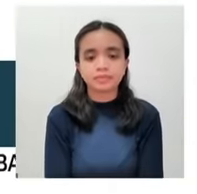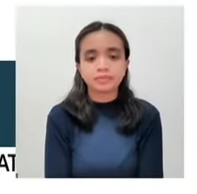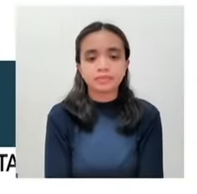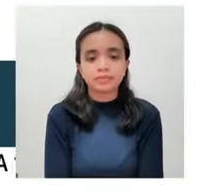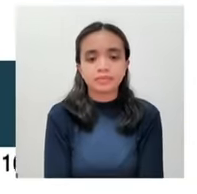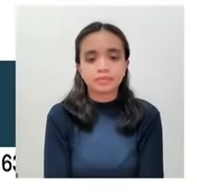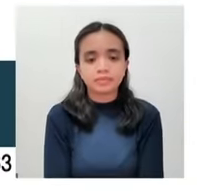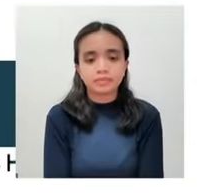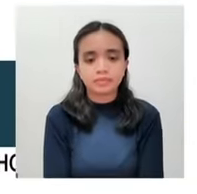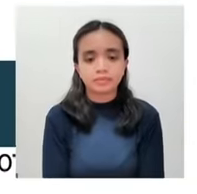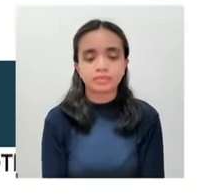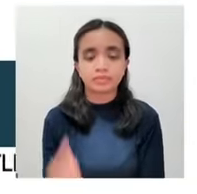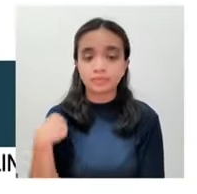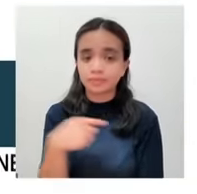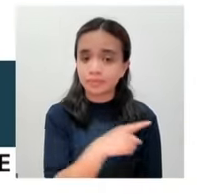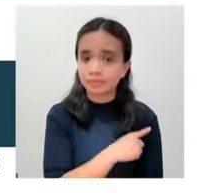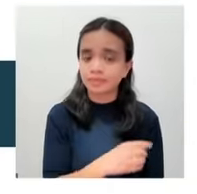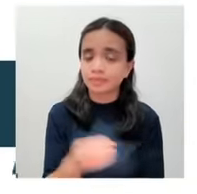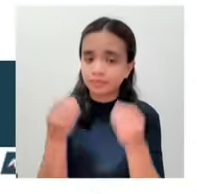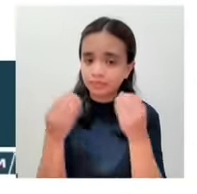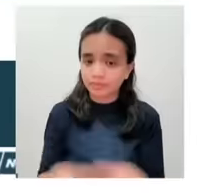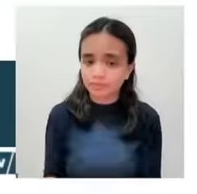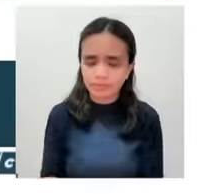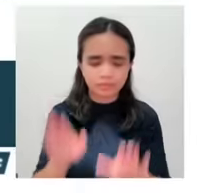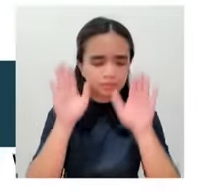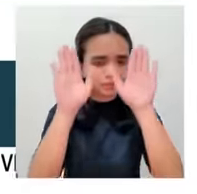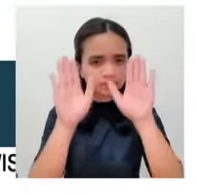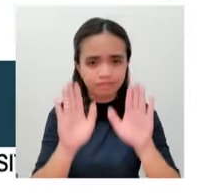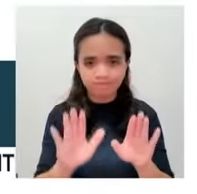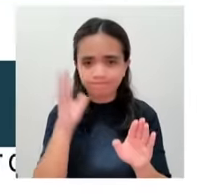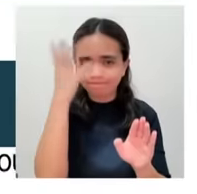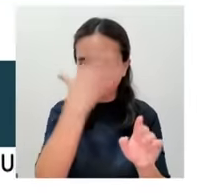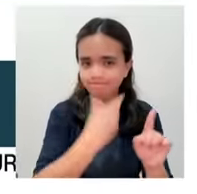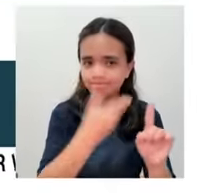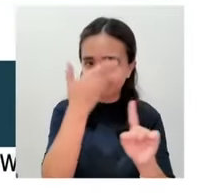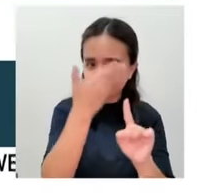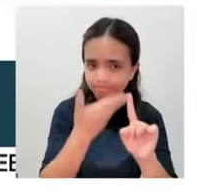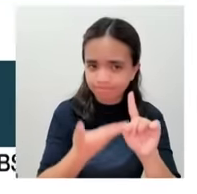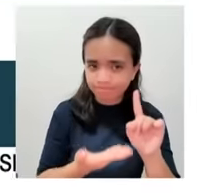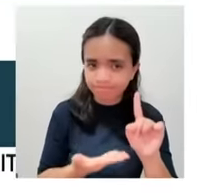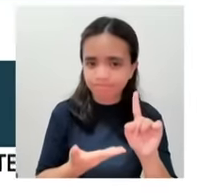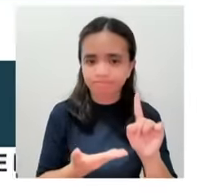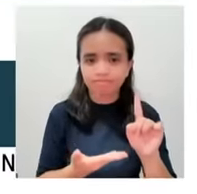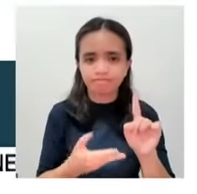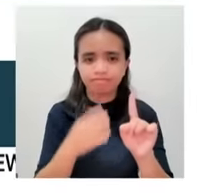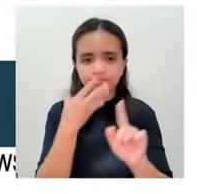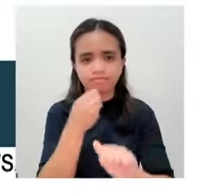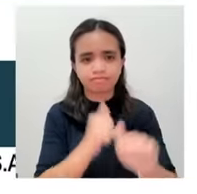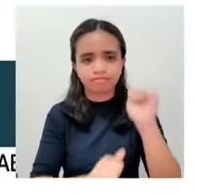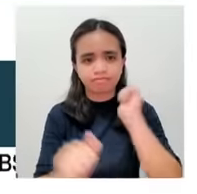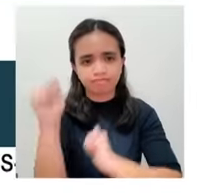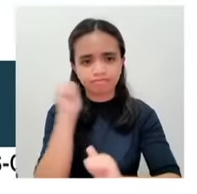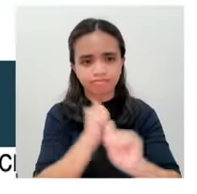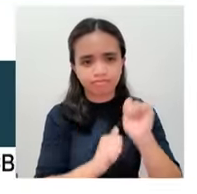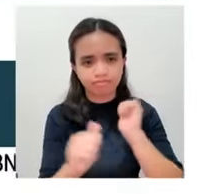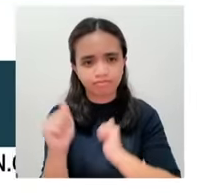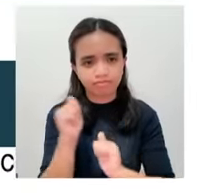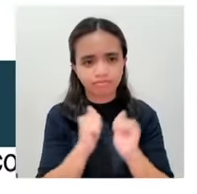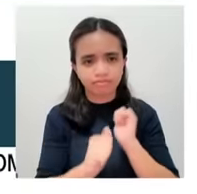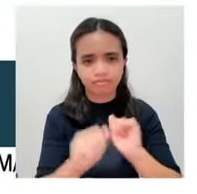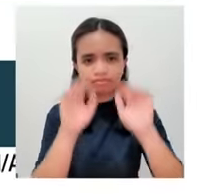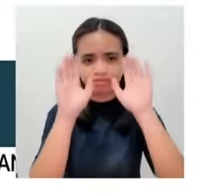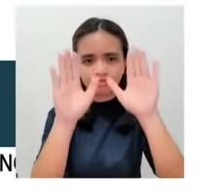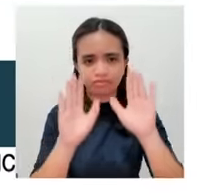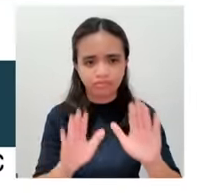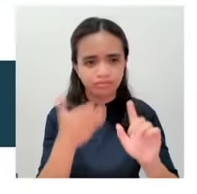We just lost a wonderful person who wasn't just an actor, a great human